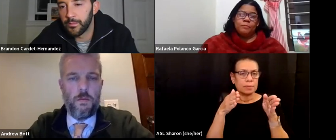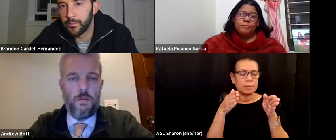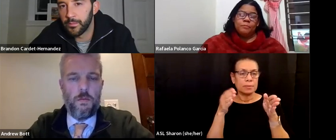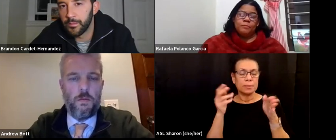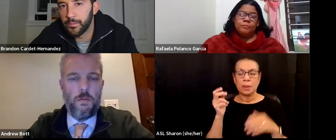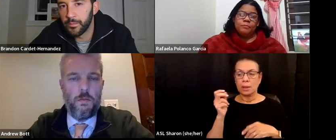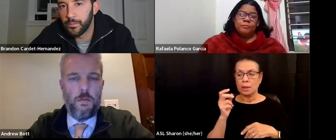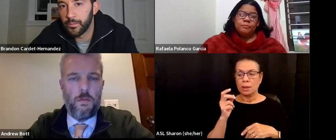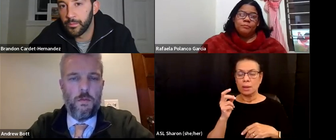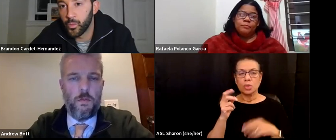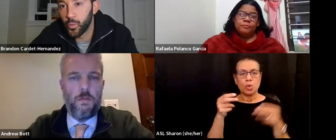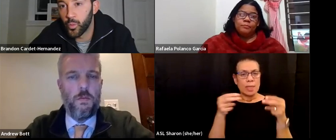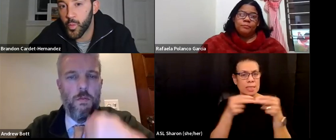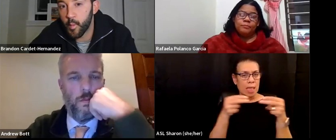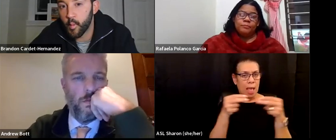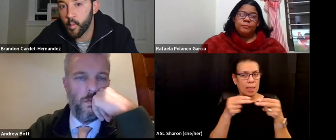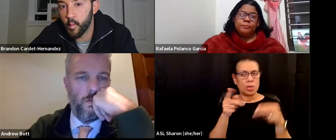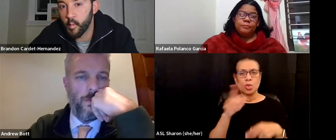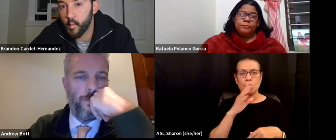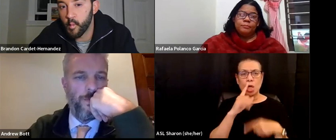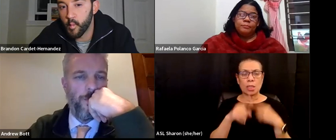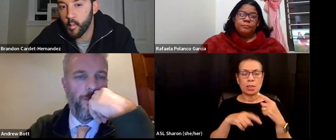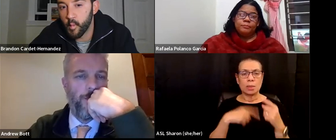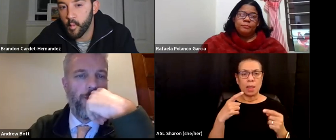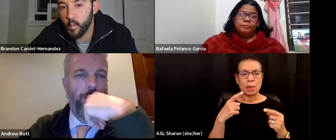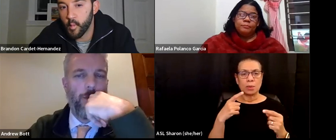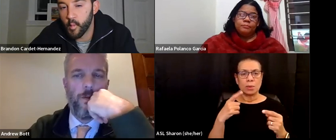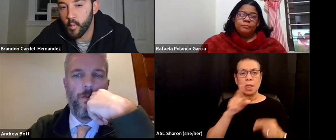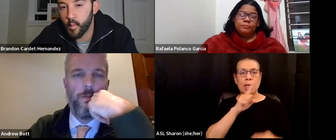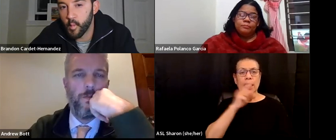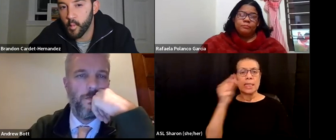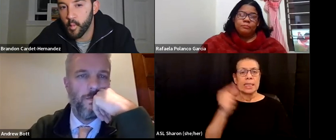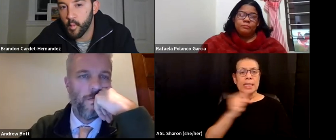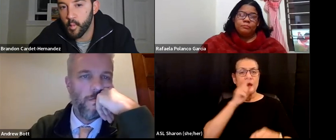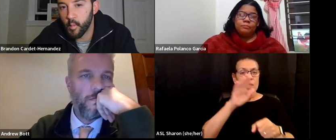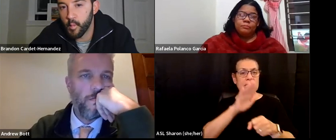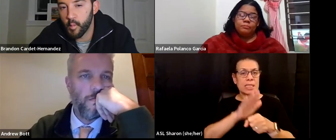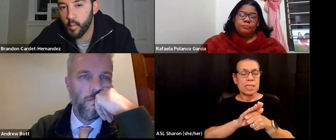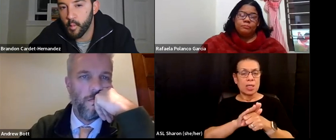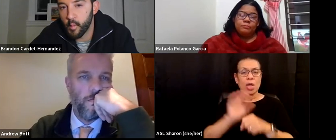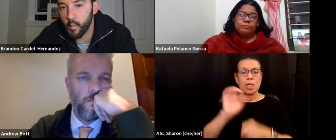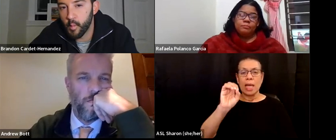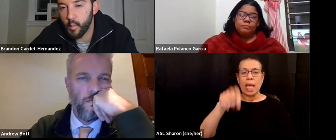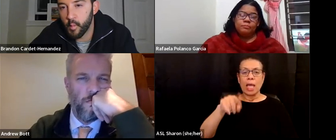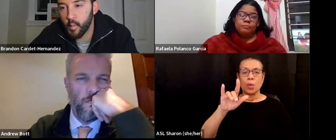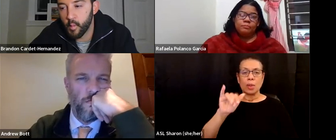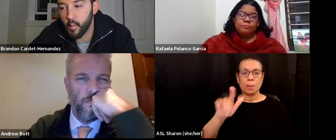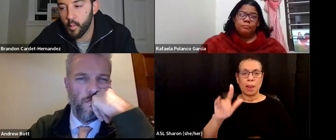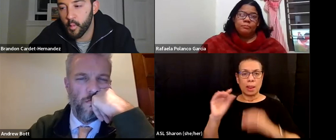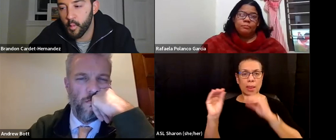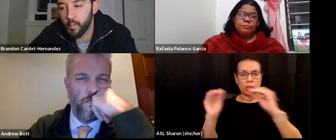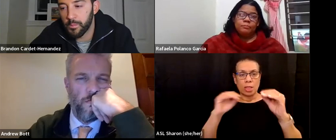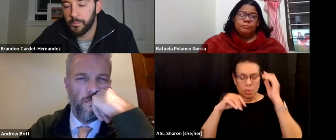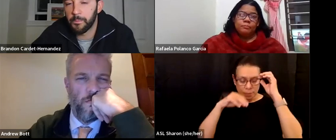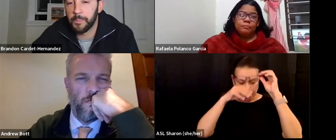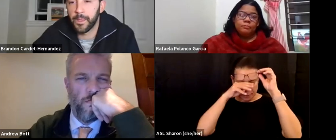the the the slideshow where you mentioned like the guarantee on equitable instruction and so if if someone could just